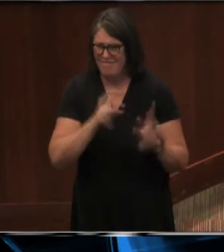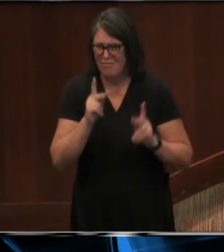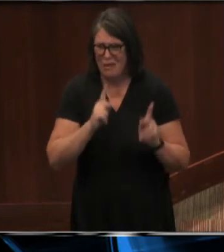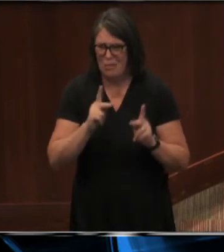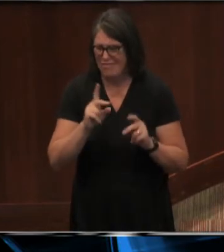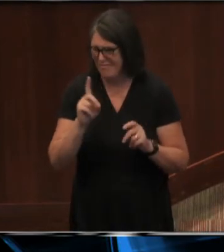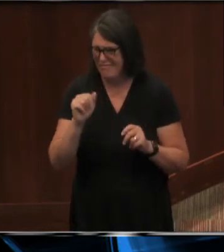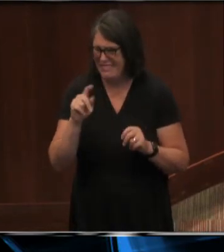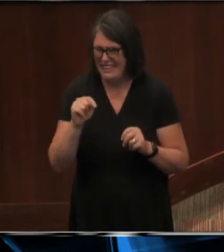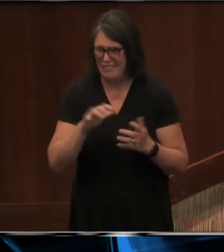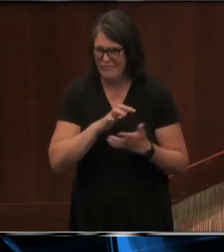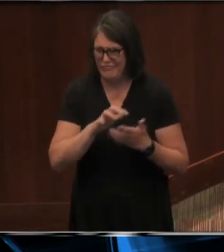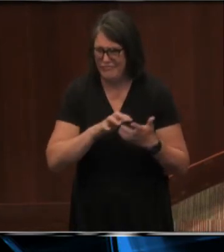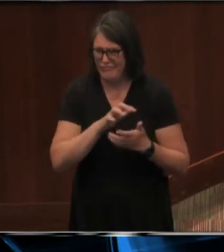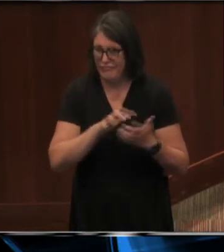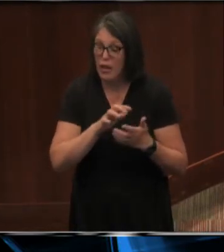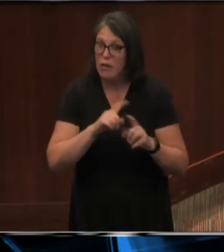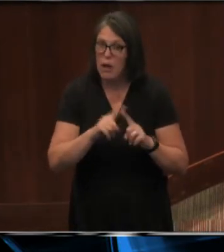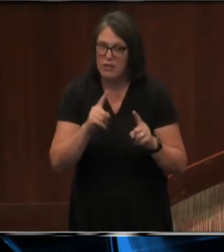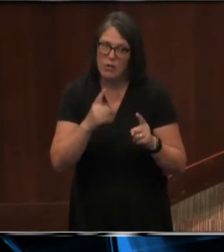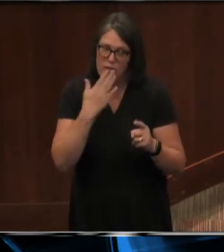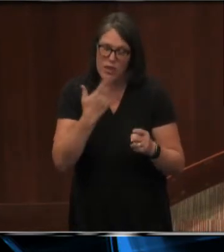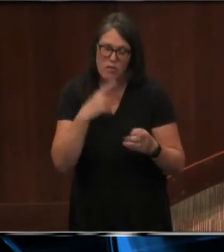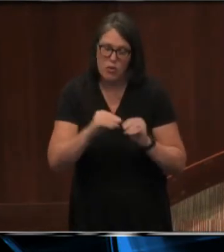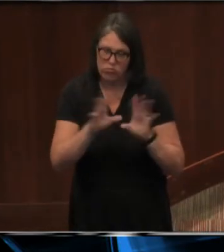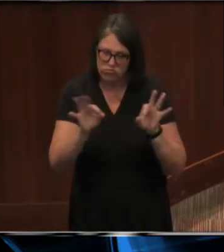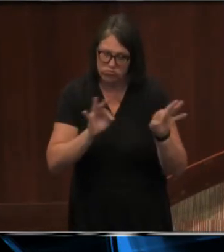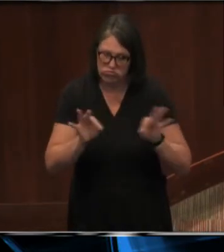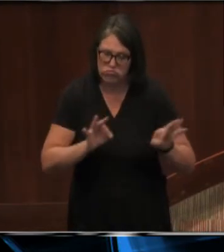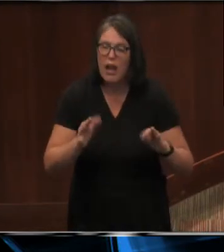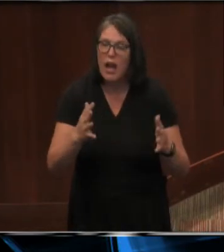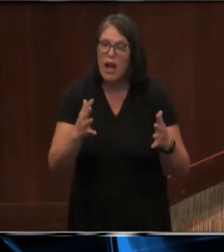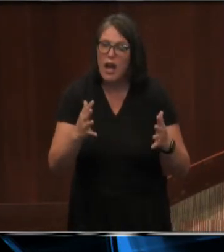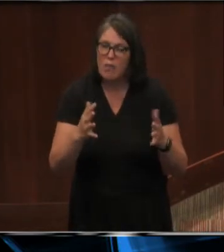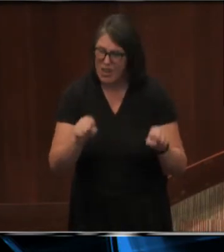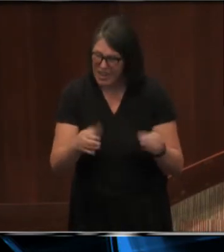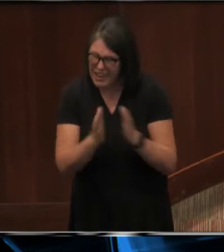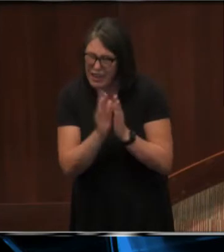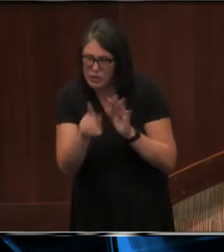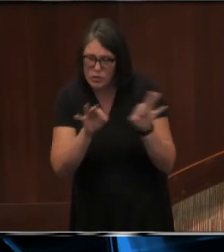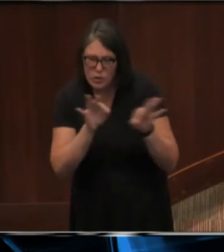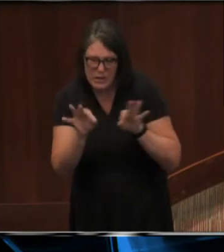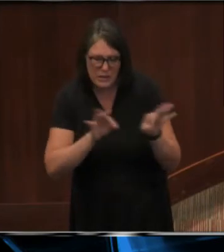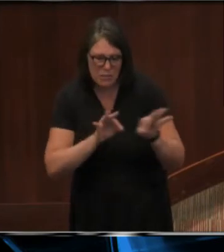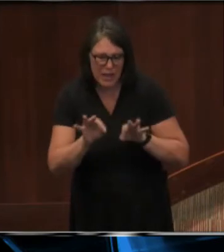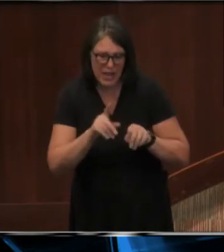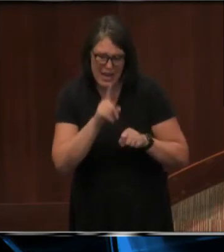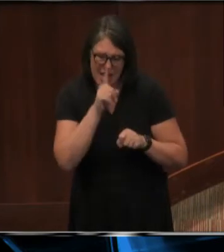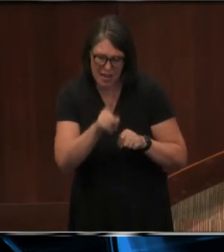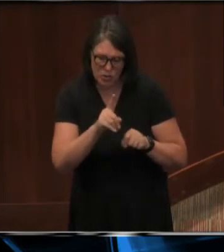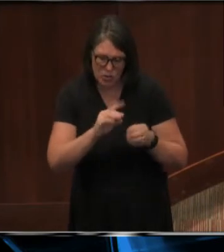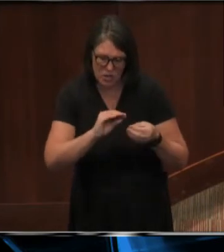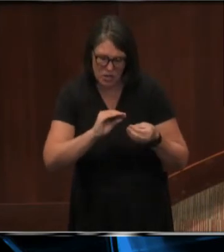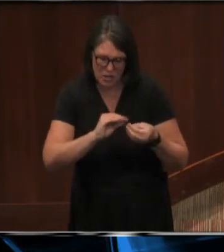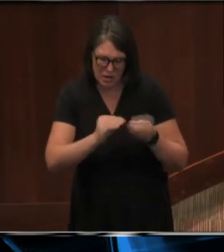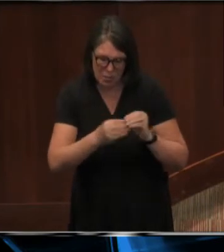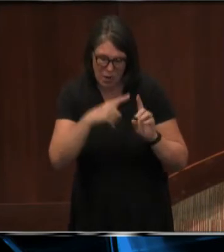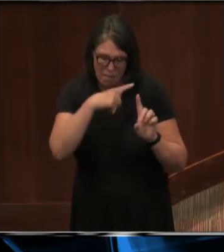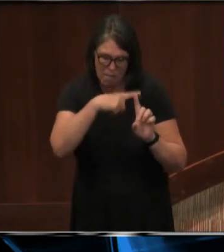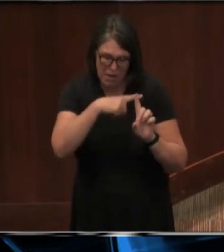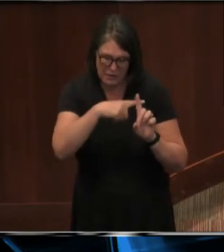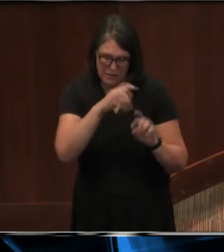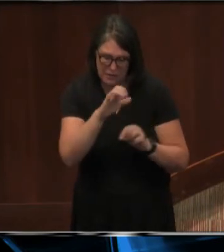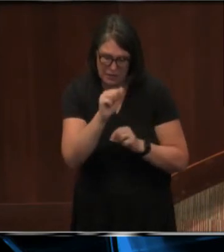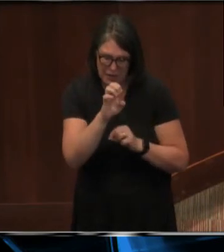this. One of the things that I'd ask if you could explain is the actual number of positive